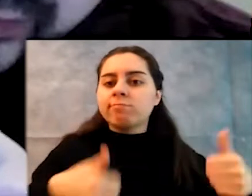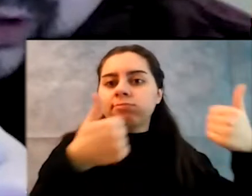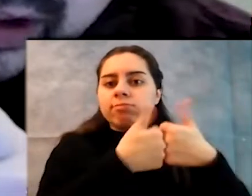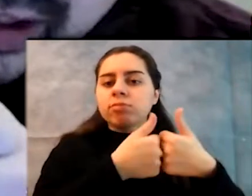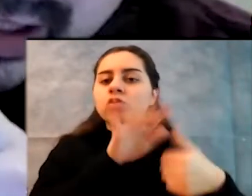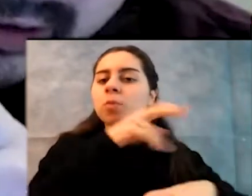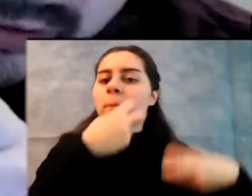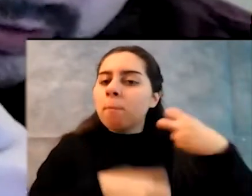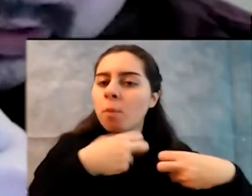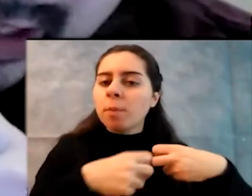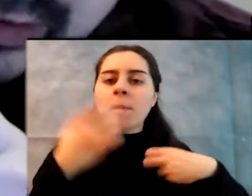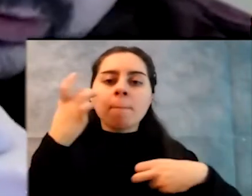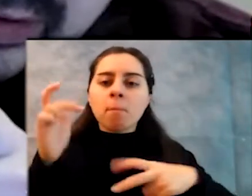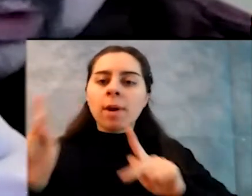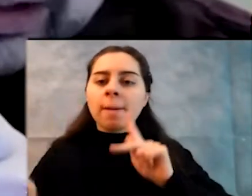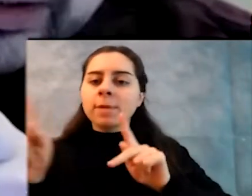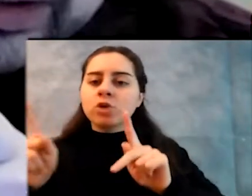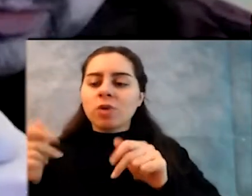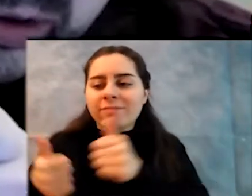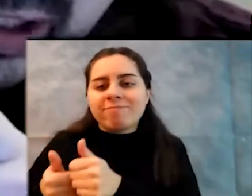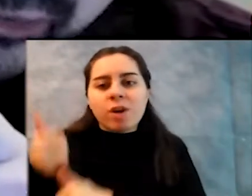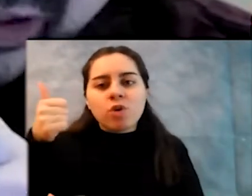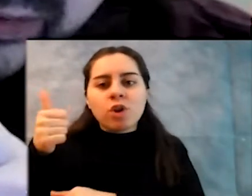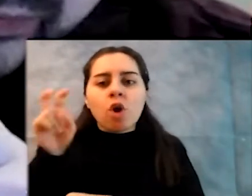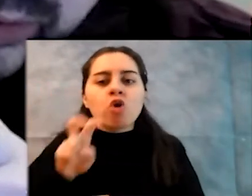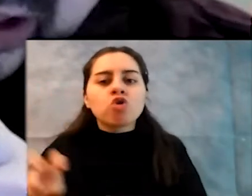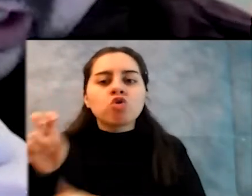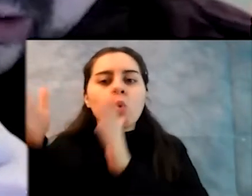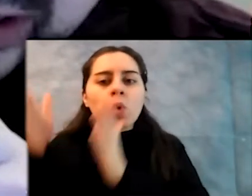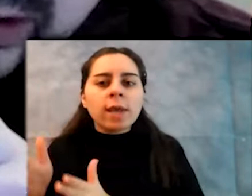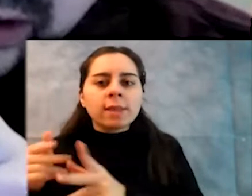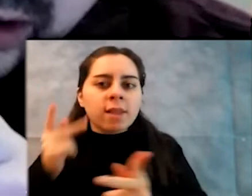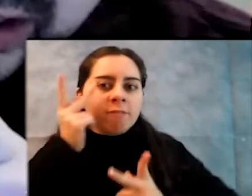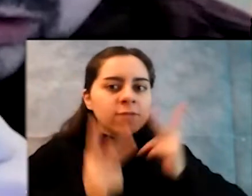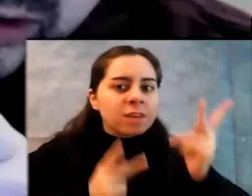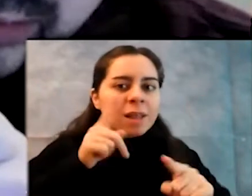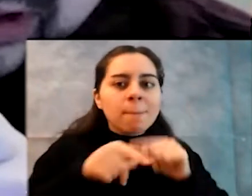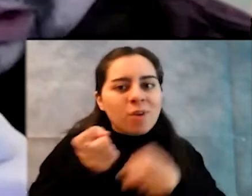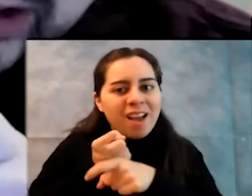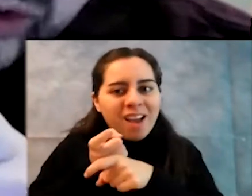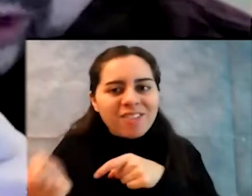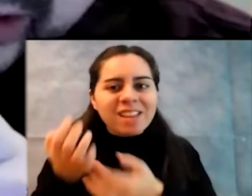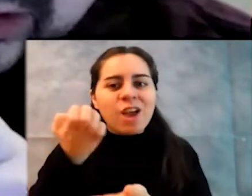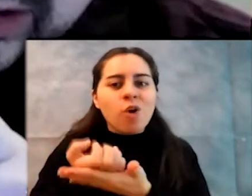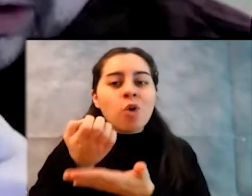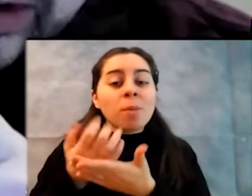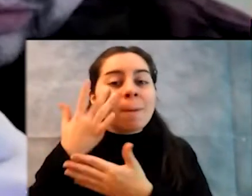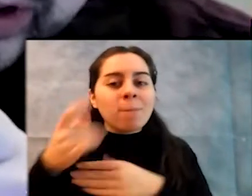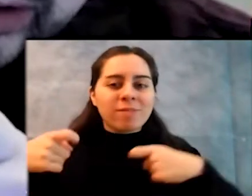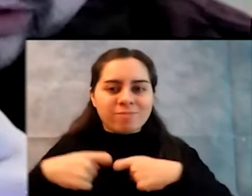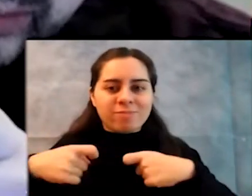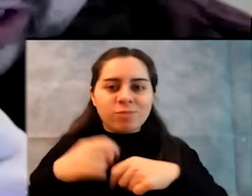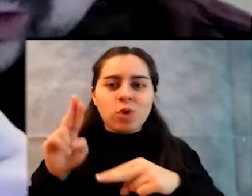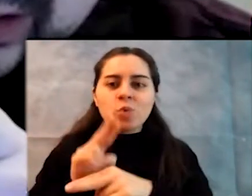site of natural disasters to demonstrate how fossil fuel economies are inextricably entwined